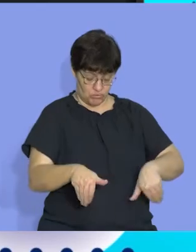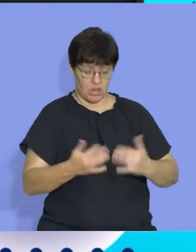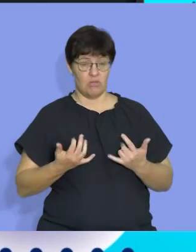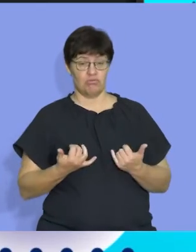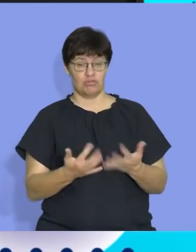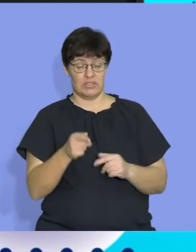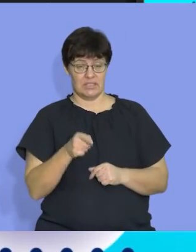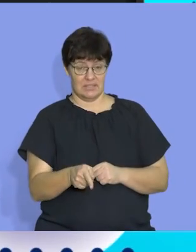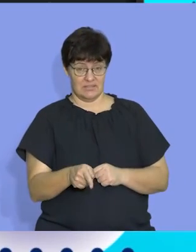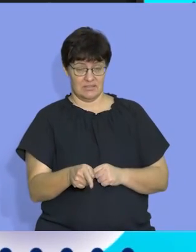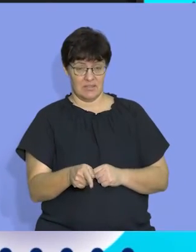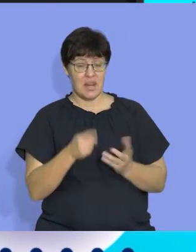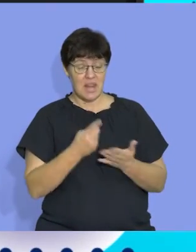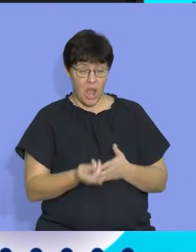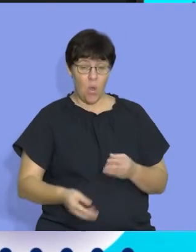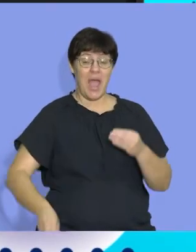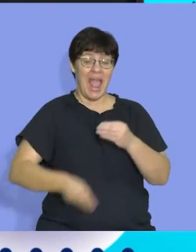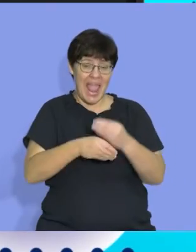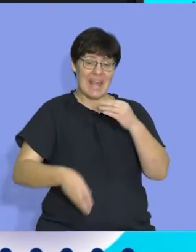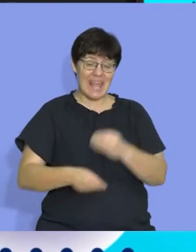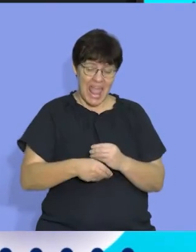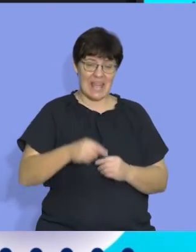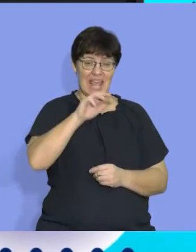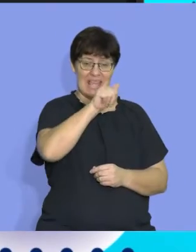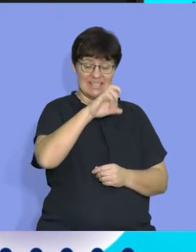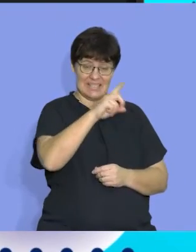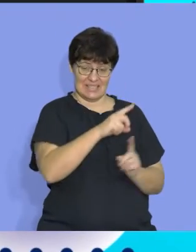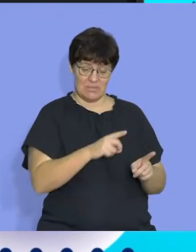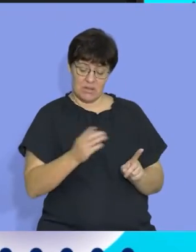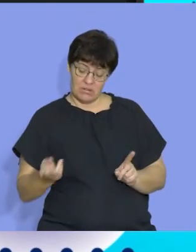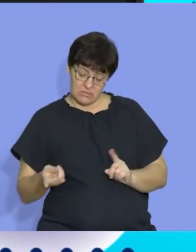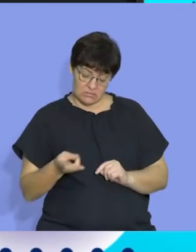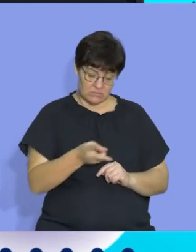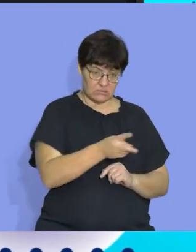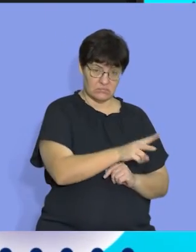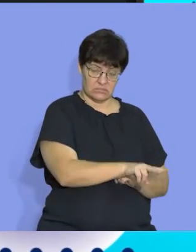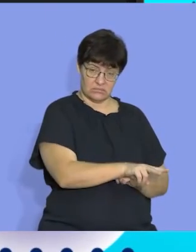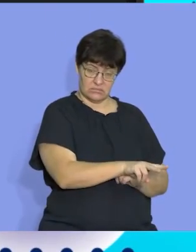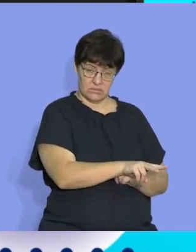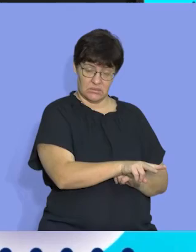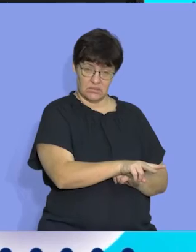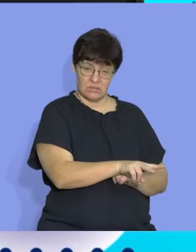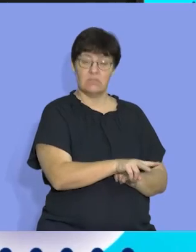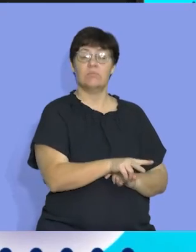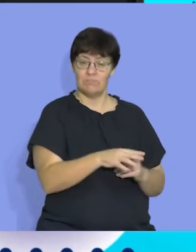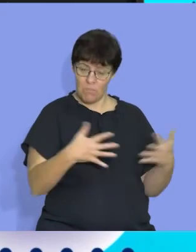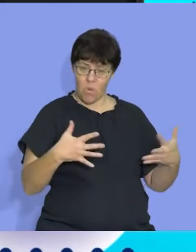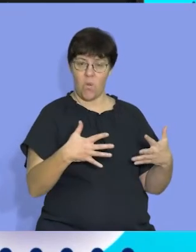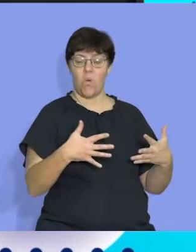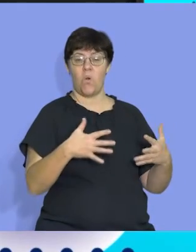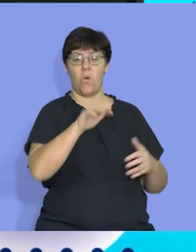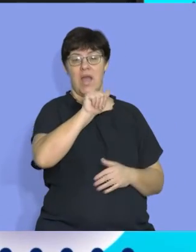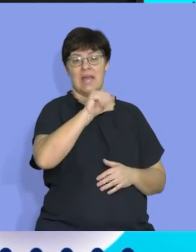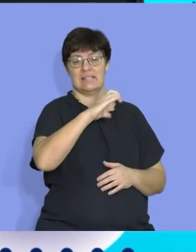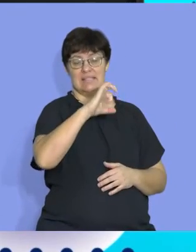then the question says, we kept on adding more and more acid. It means now the resulting solution becomes more acidic. Now the